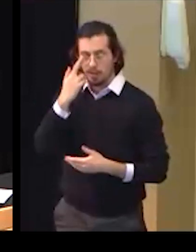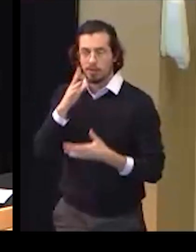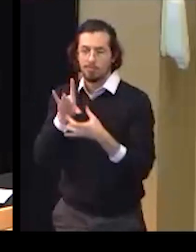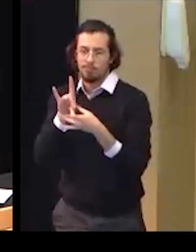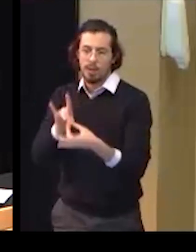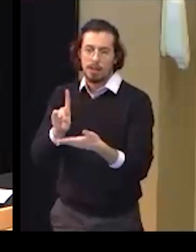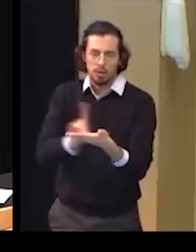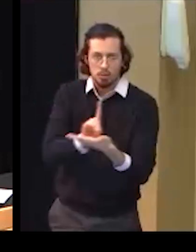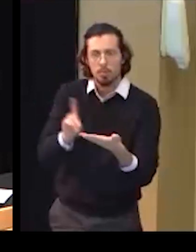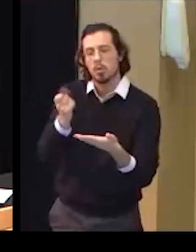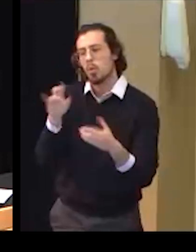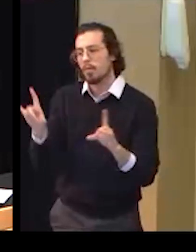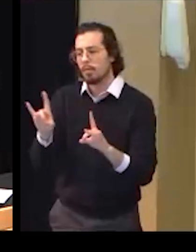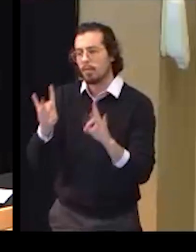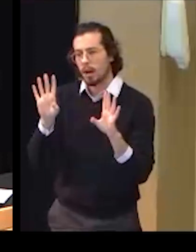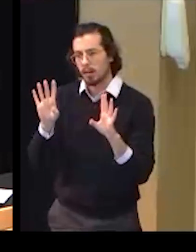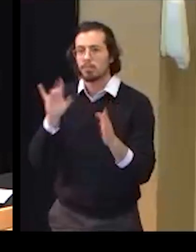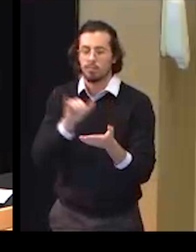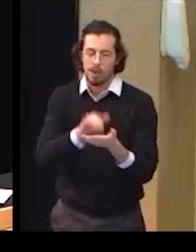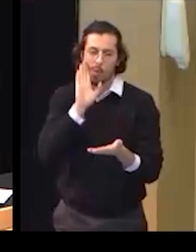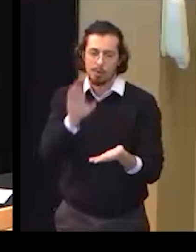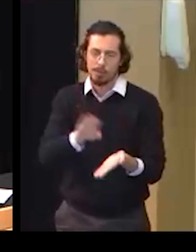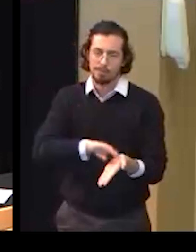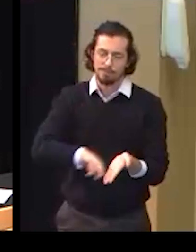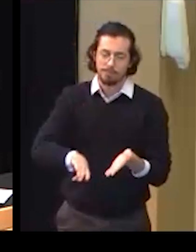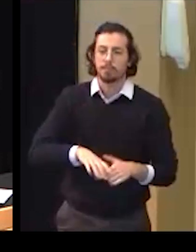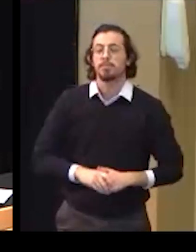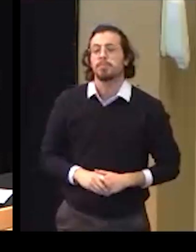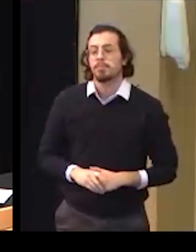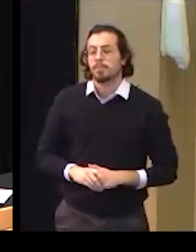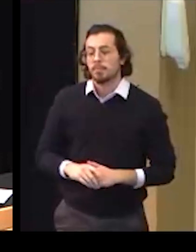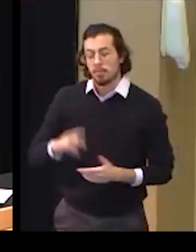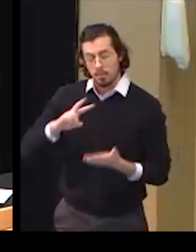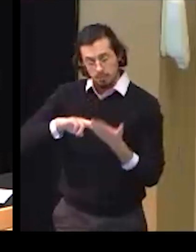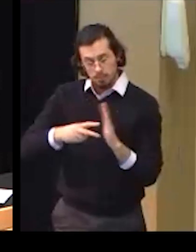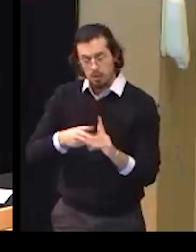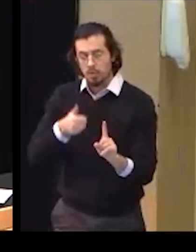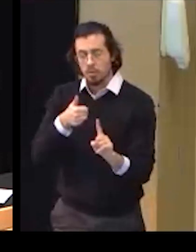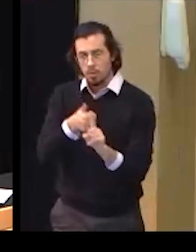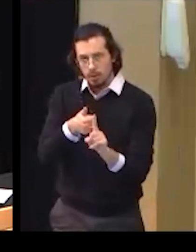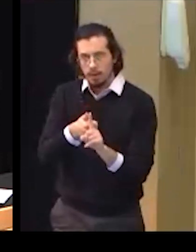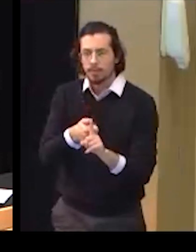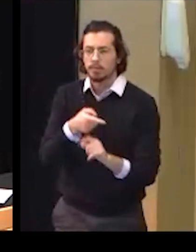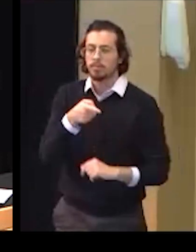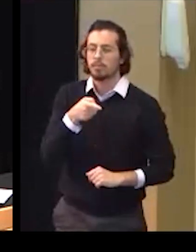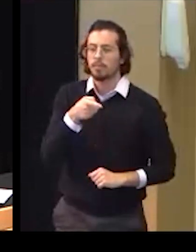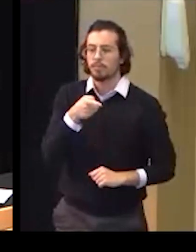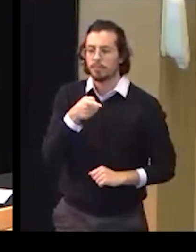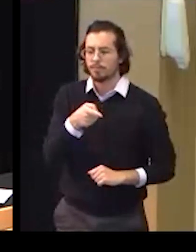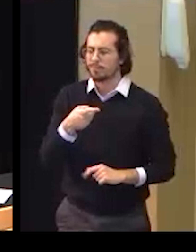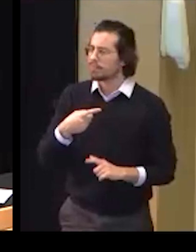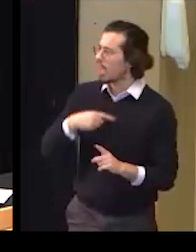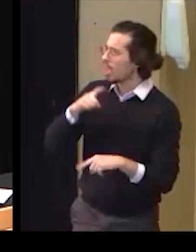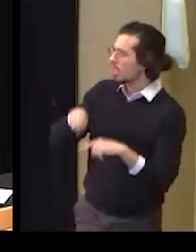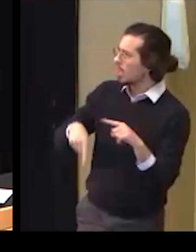or violative of some other particular provision of law. This means that if you are in a position where you have to say, can't